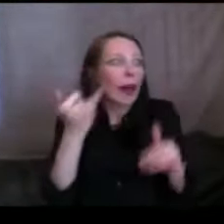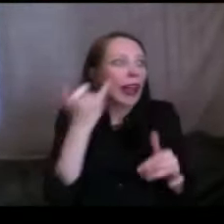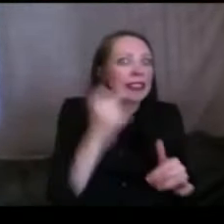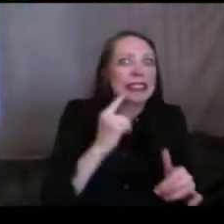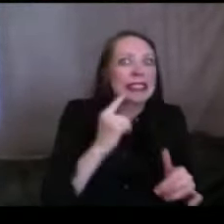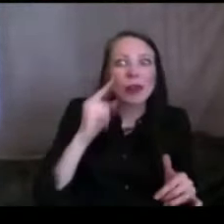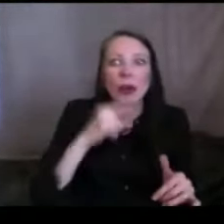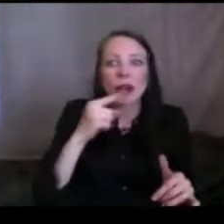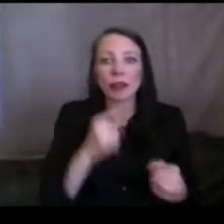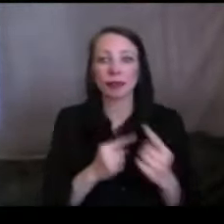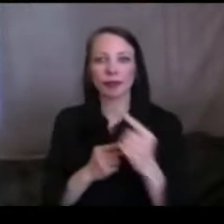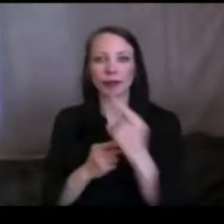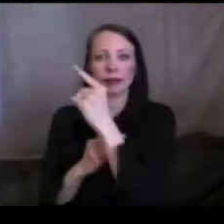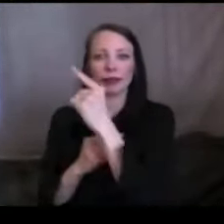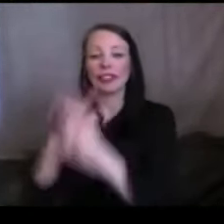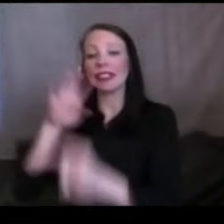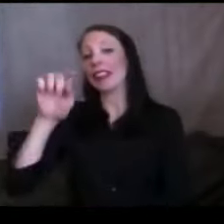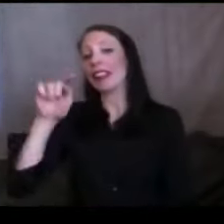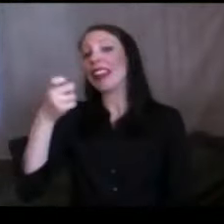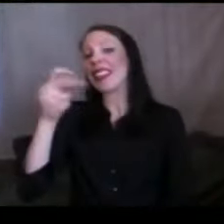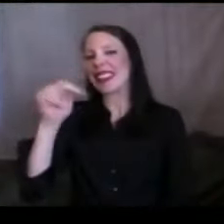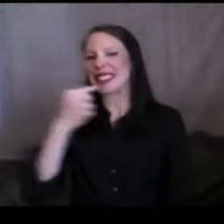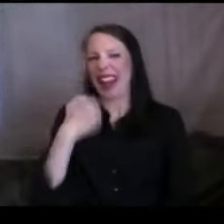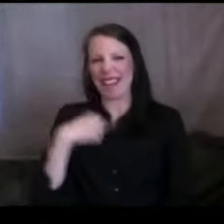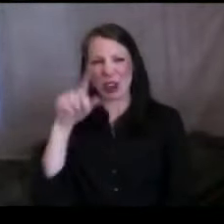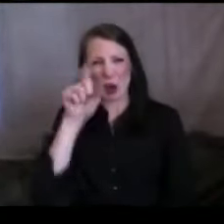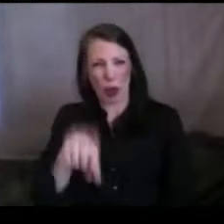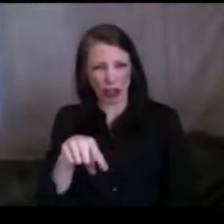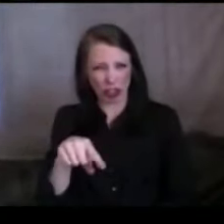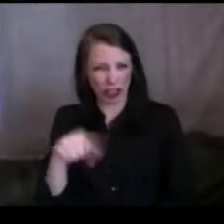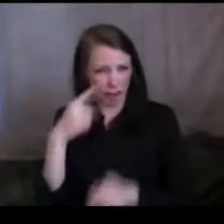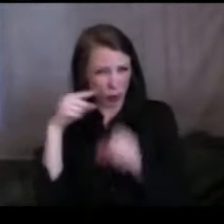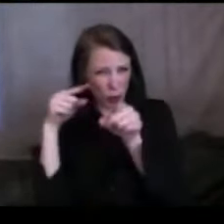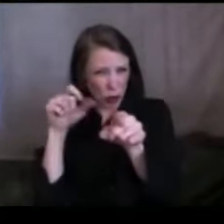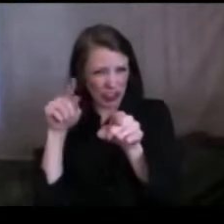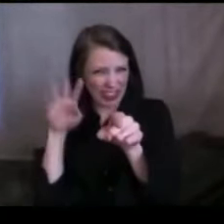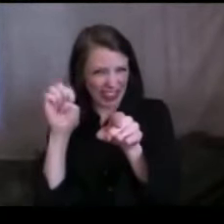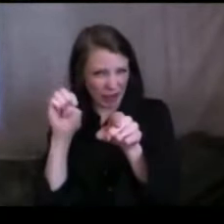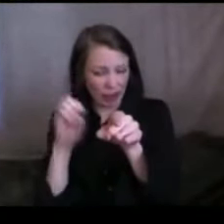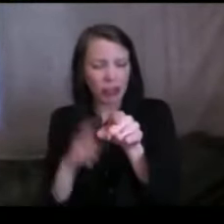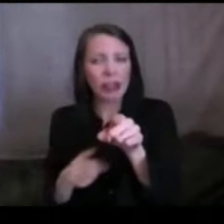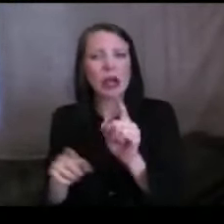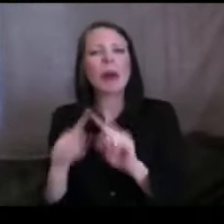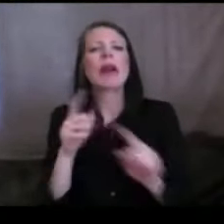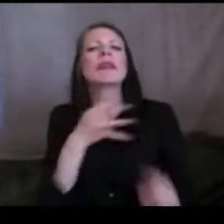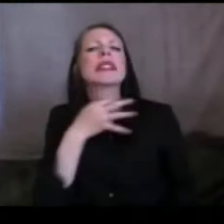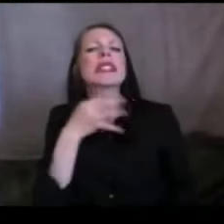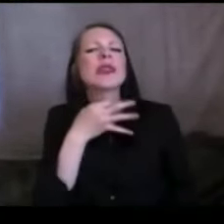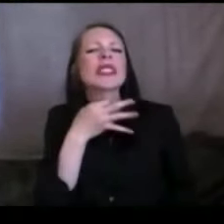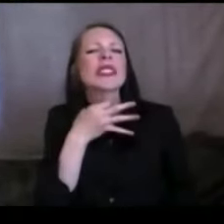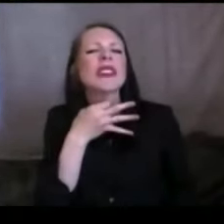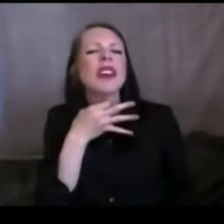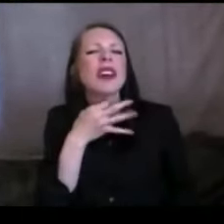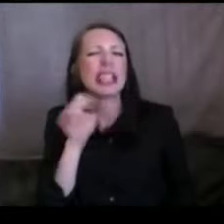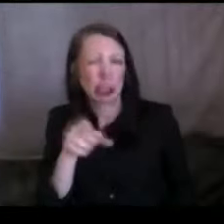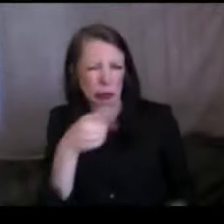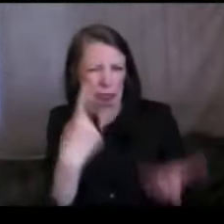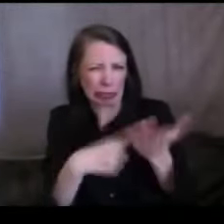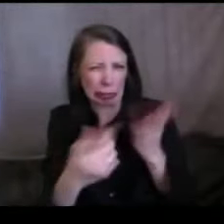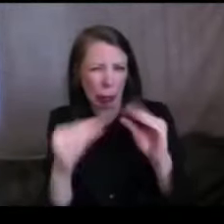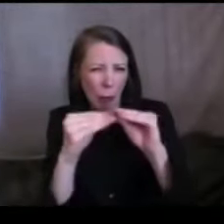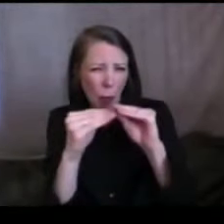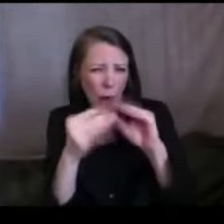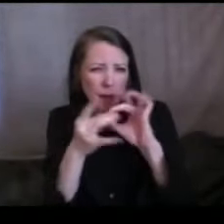Yeah, I have a question for Steve, actually, and perhaps Jody, you touched on it a second ago, but I'm curious if you could talk a little bit more